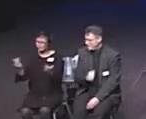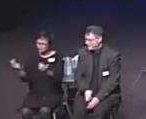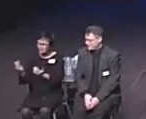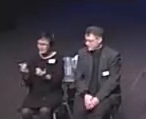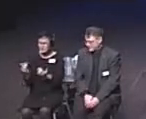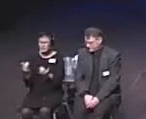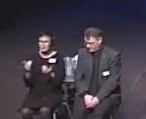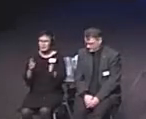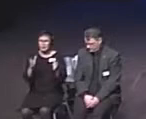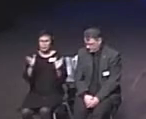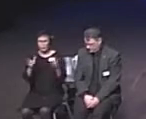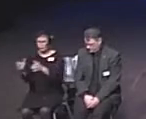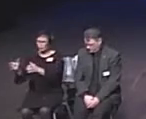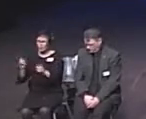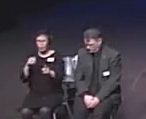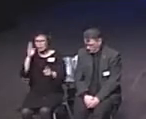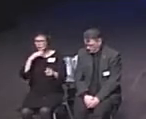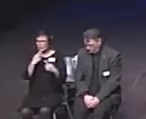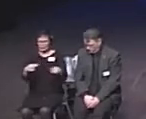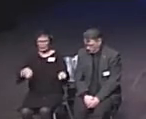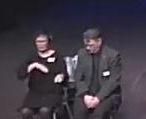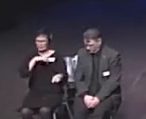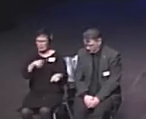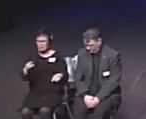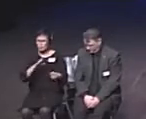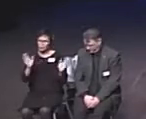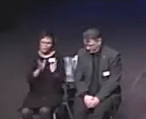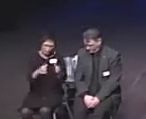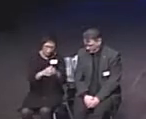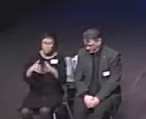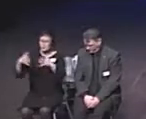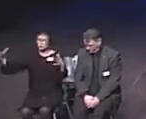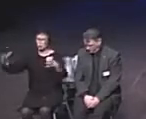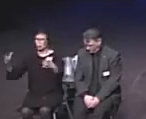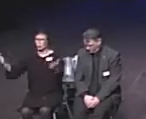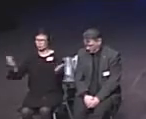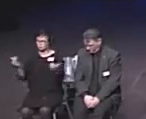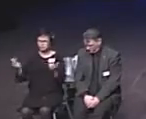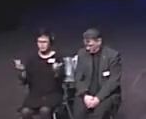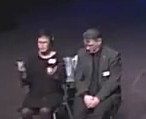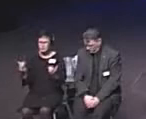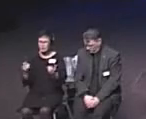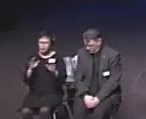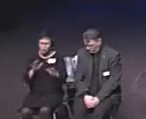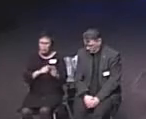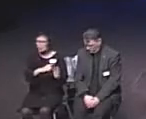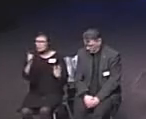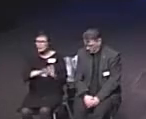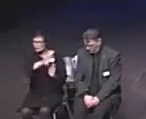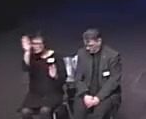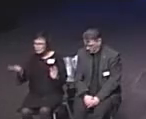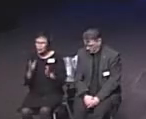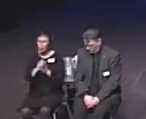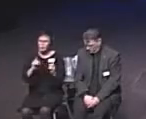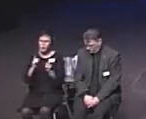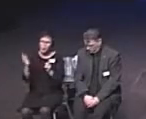we had people in all ages, and small groups and large groups, and long time and short time.